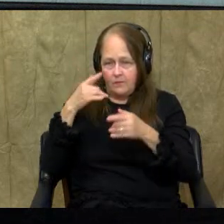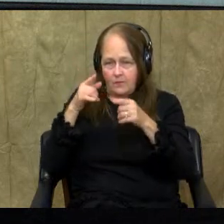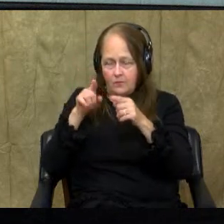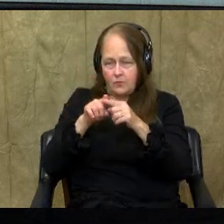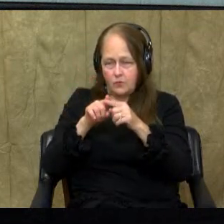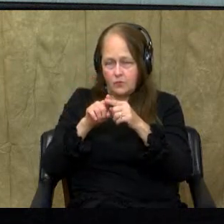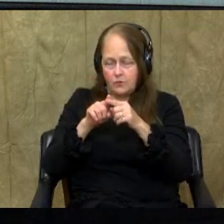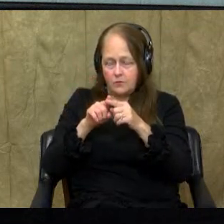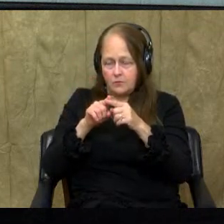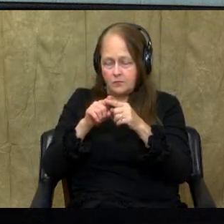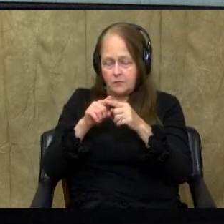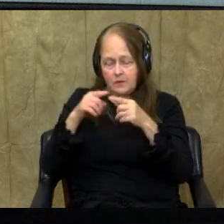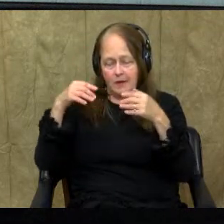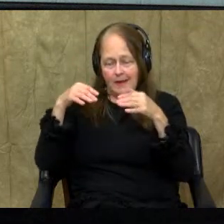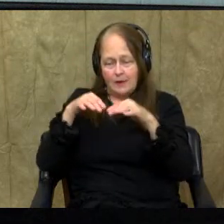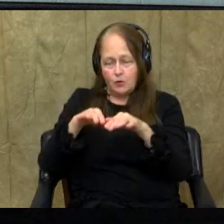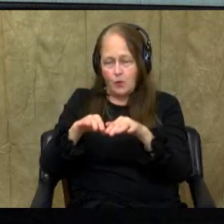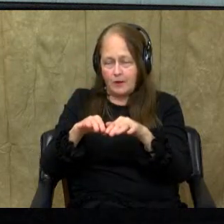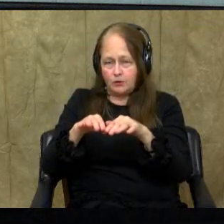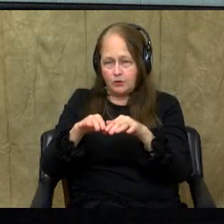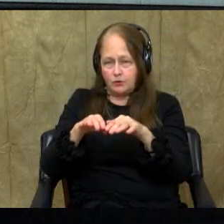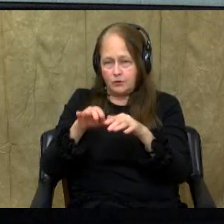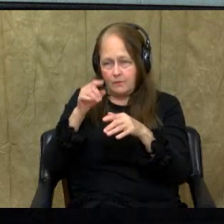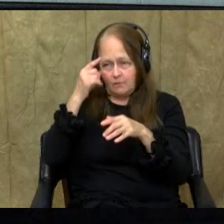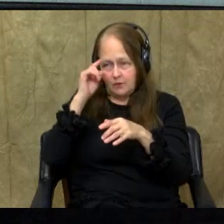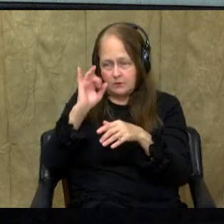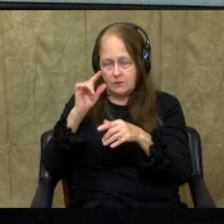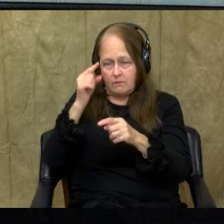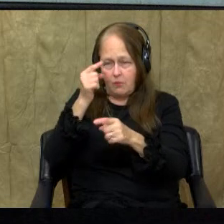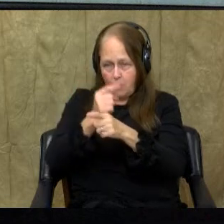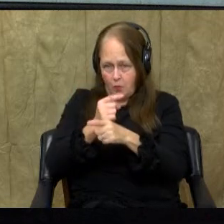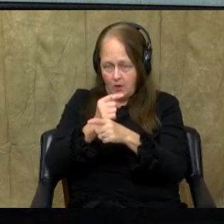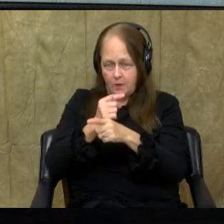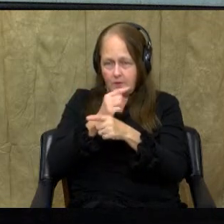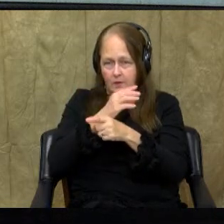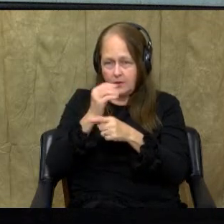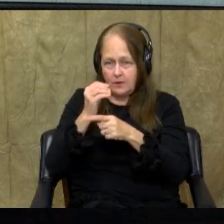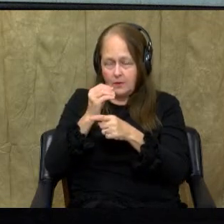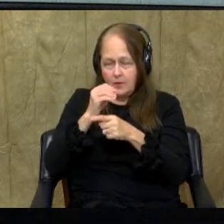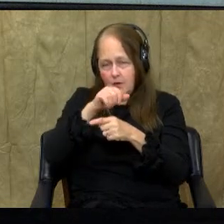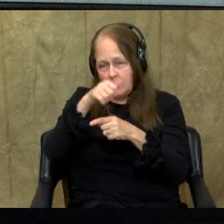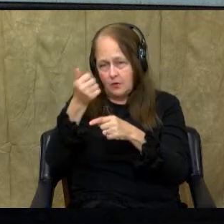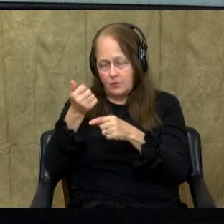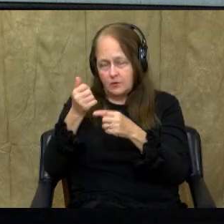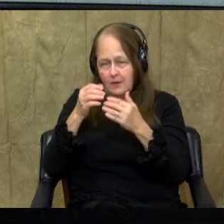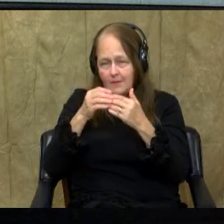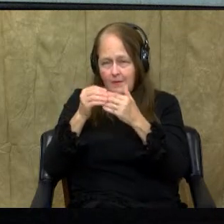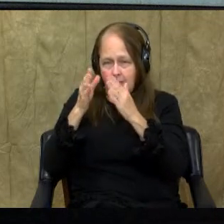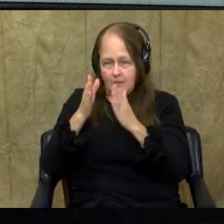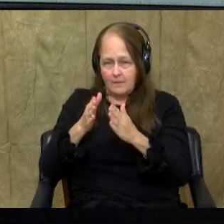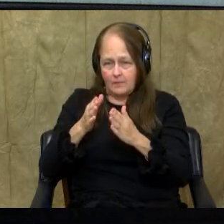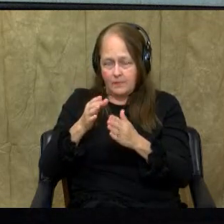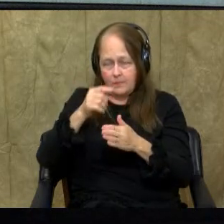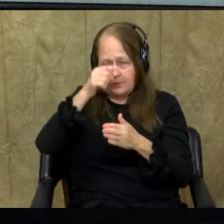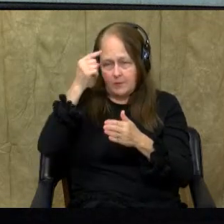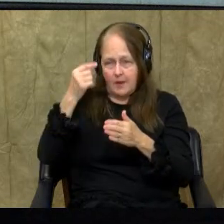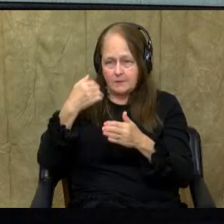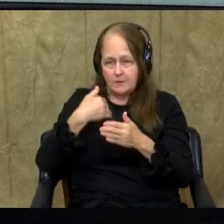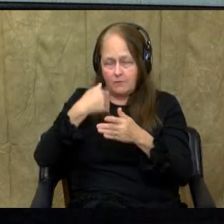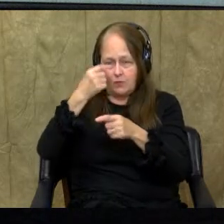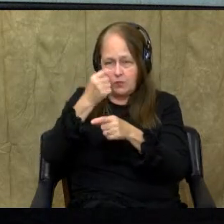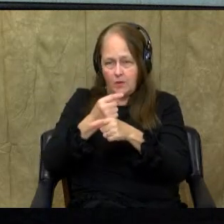his famous letter from a Birmingham jail. Around this time, other things were going on too. The Children's